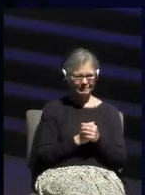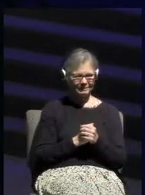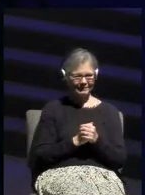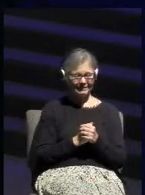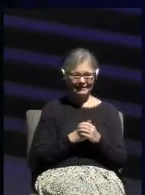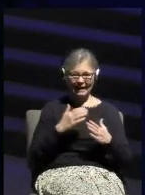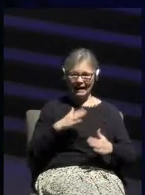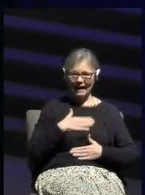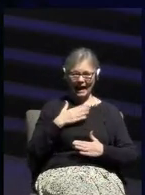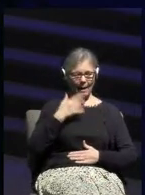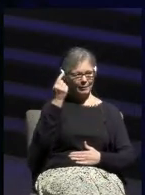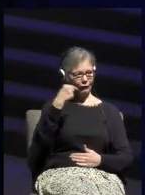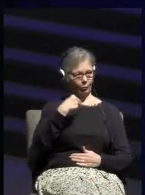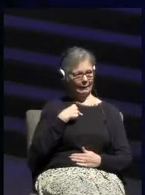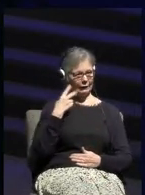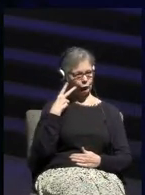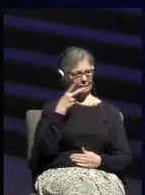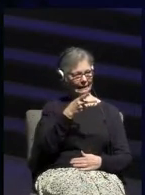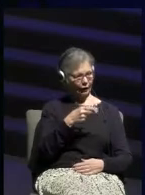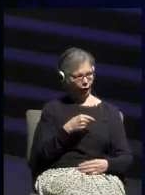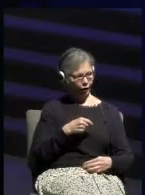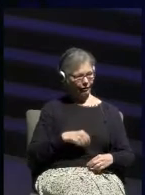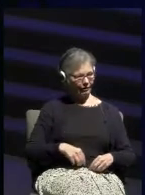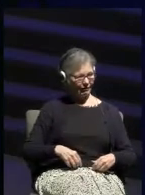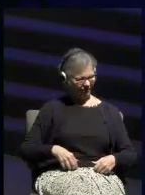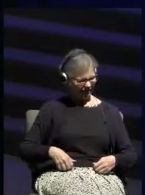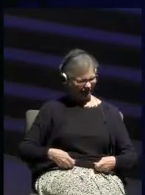You're happy for me to see her?